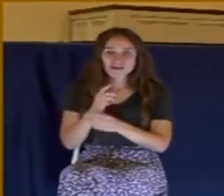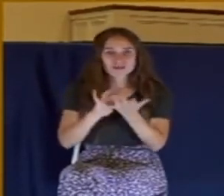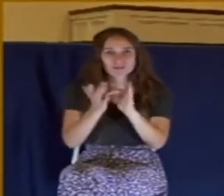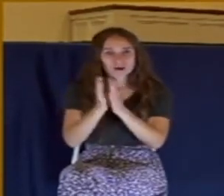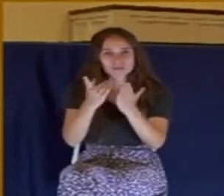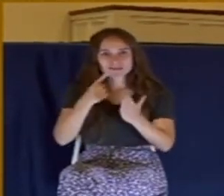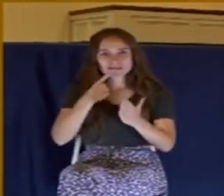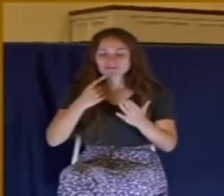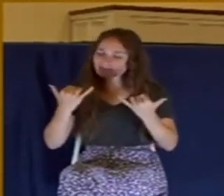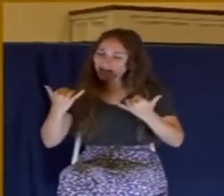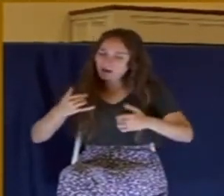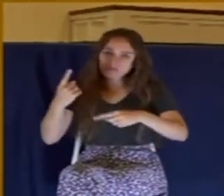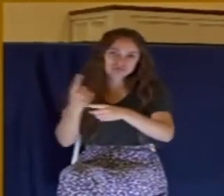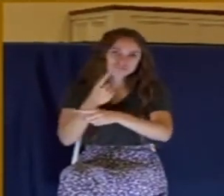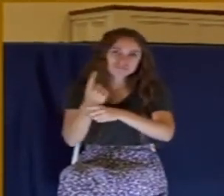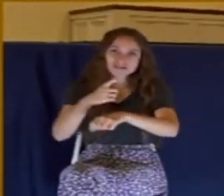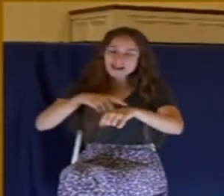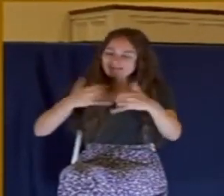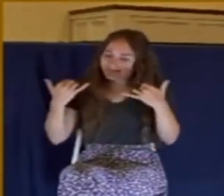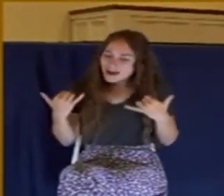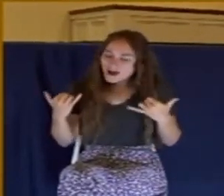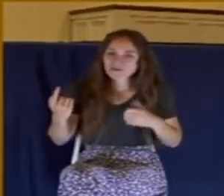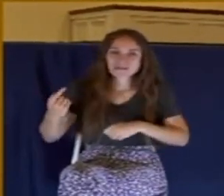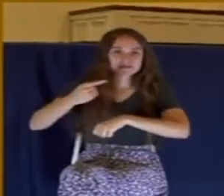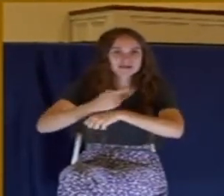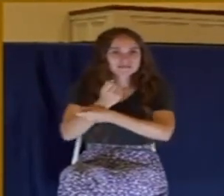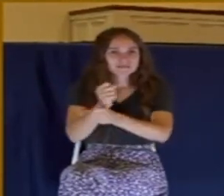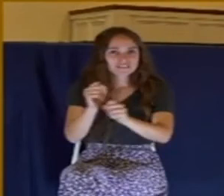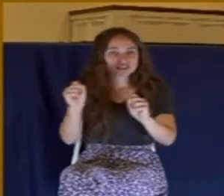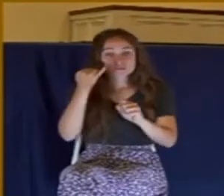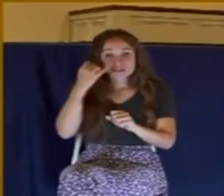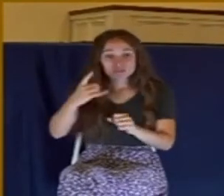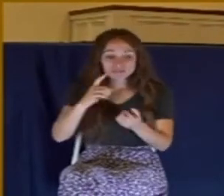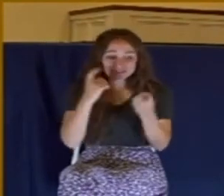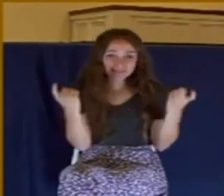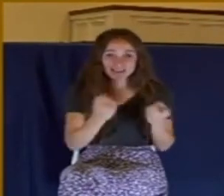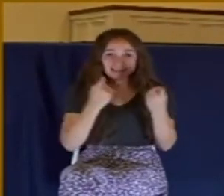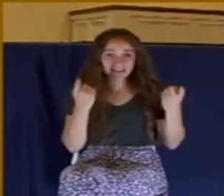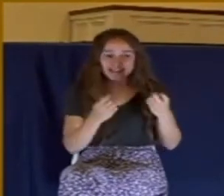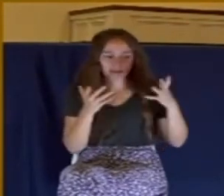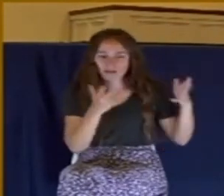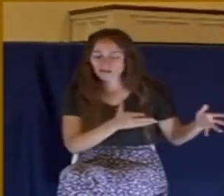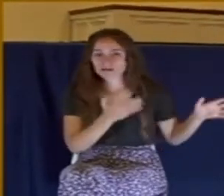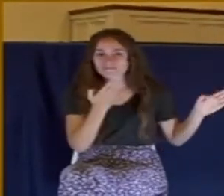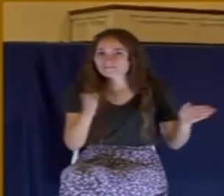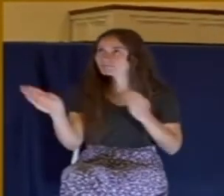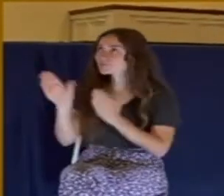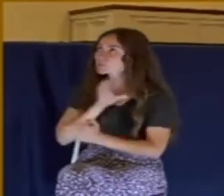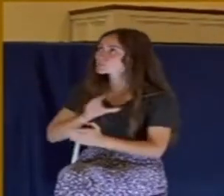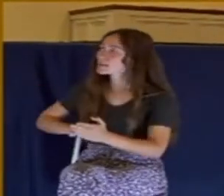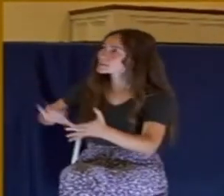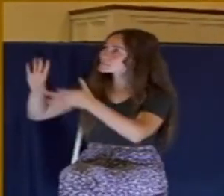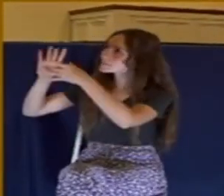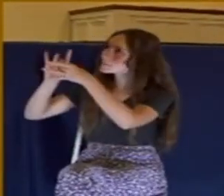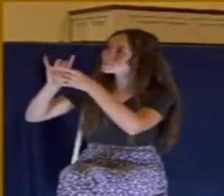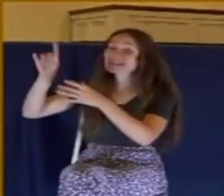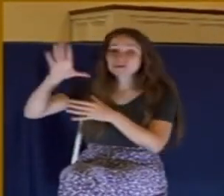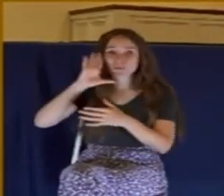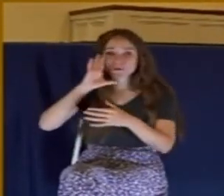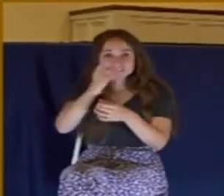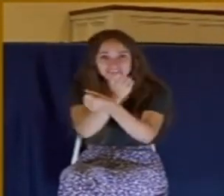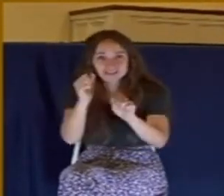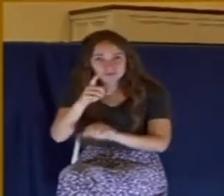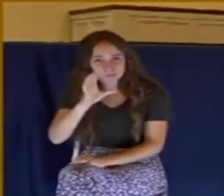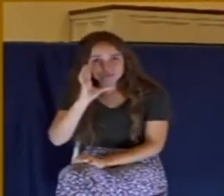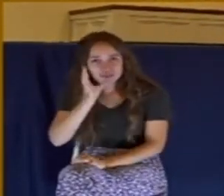day of salvation. If you'll turn from your sin and turn to Christ and reach out to him in faith, he will save you if you ask